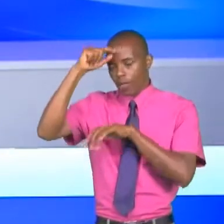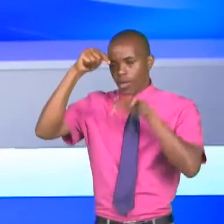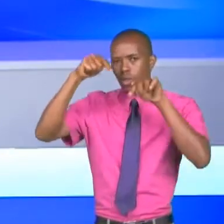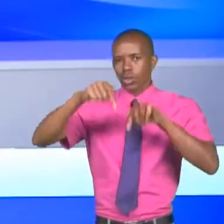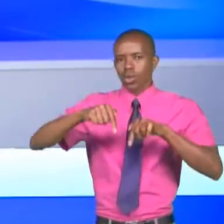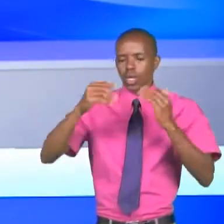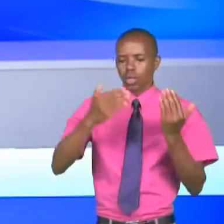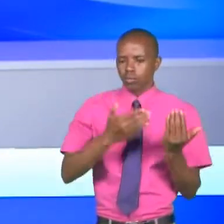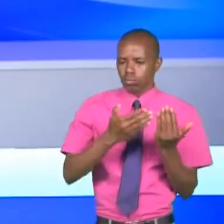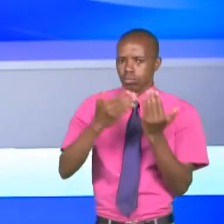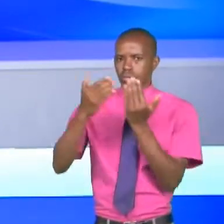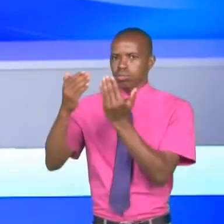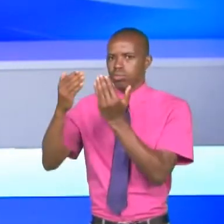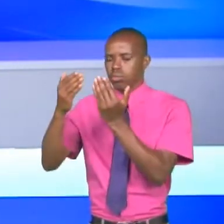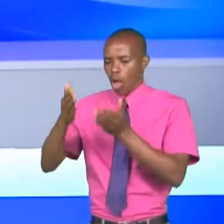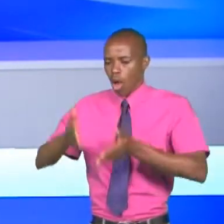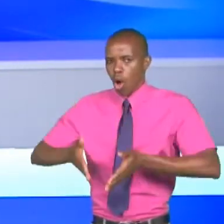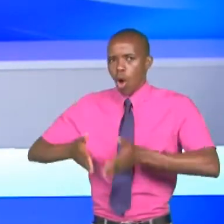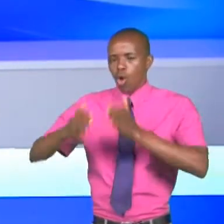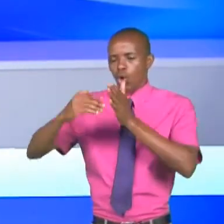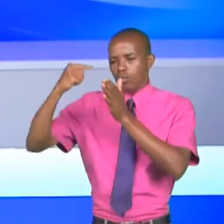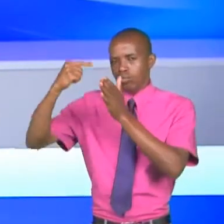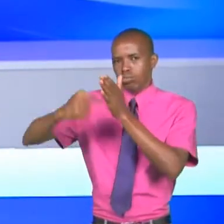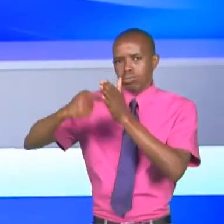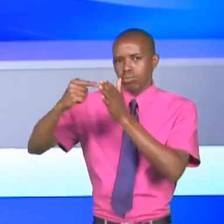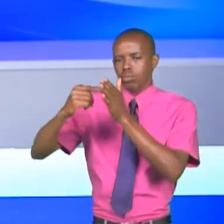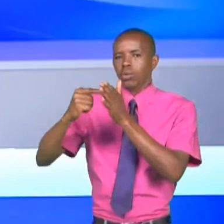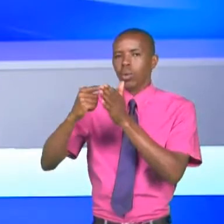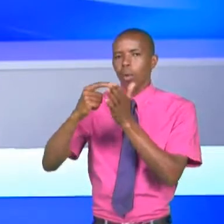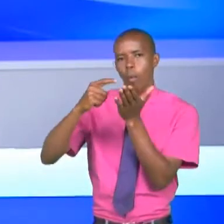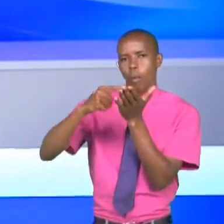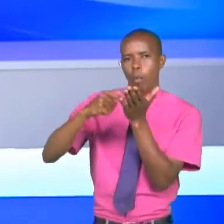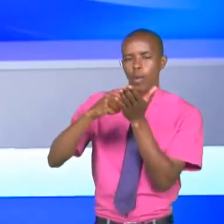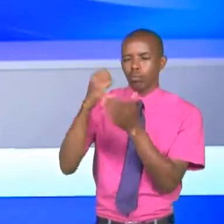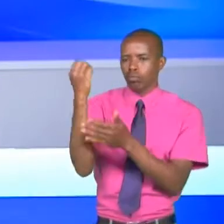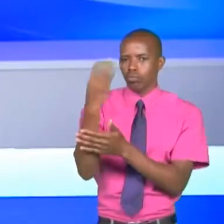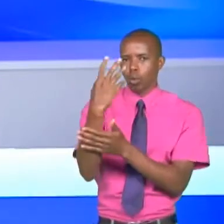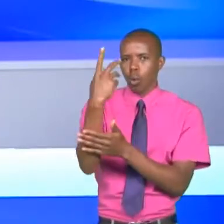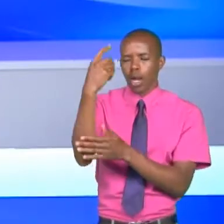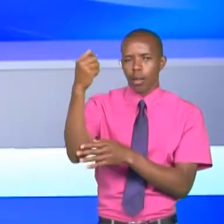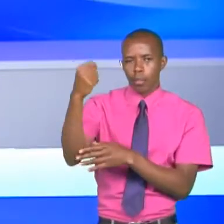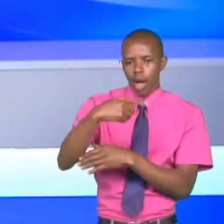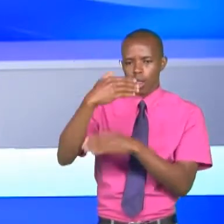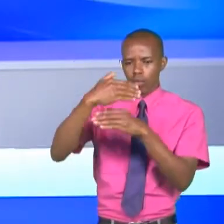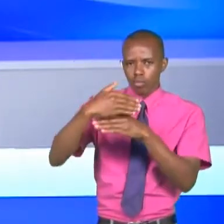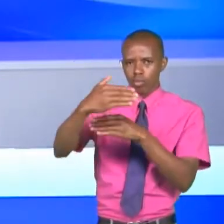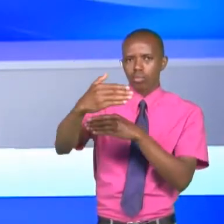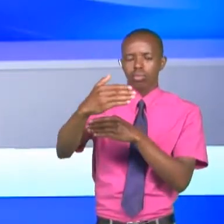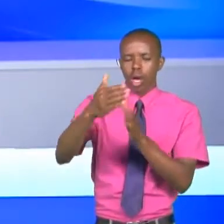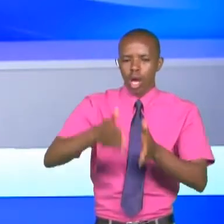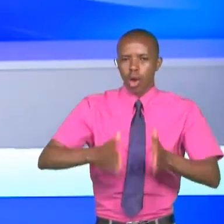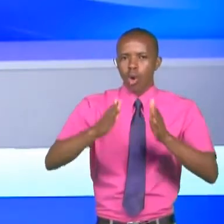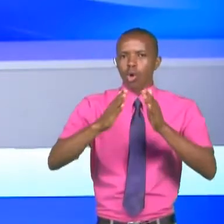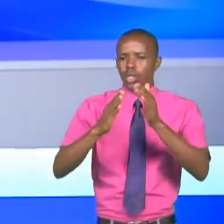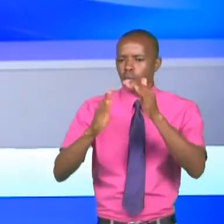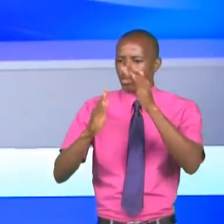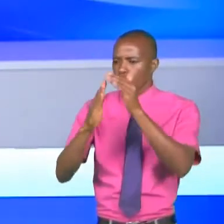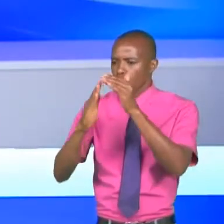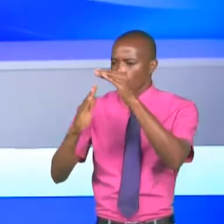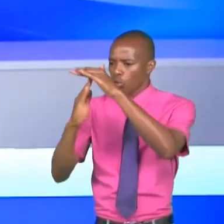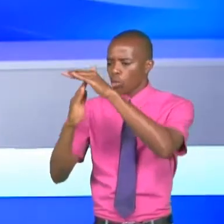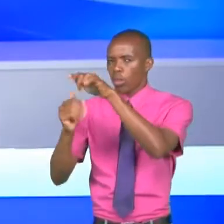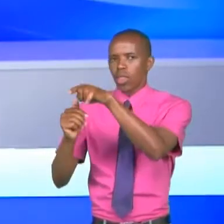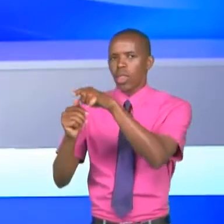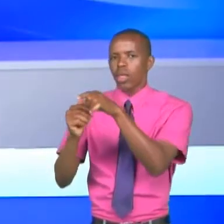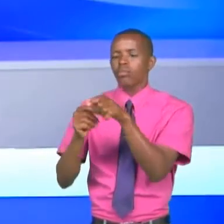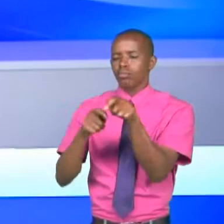handed over road maintenance machinery to Mwea Irrigation Scheme Management for 1 month, which will see major roads in the irrigation scheme maintained.